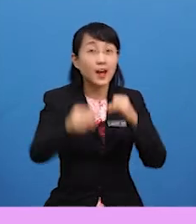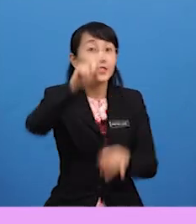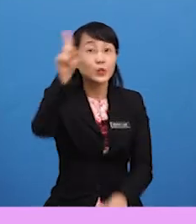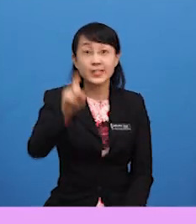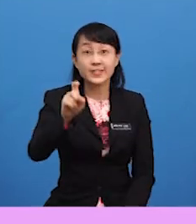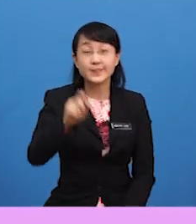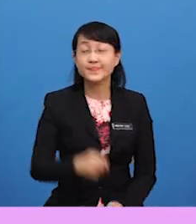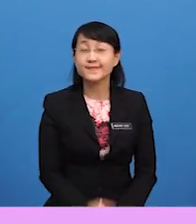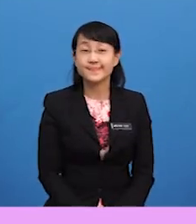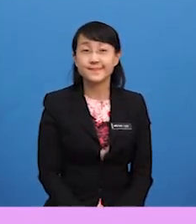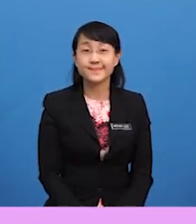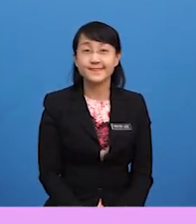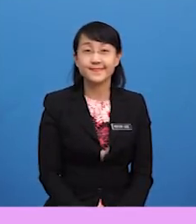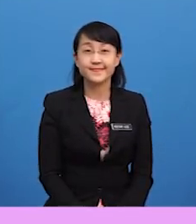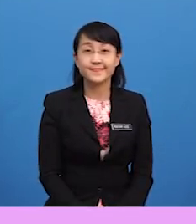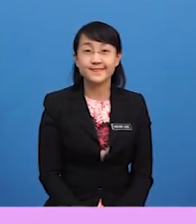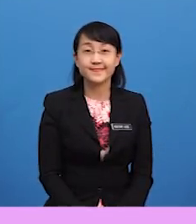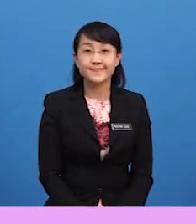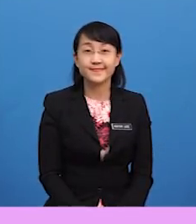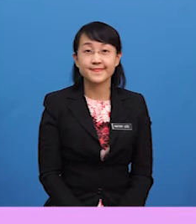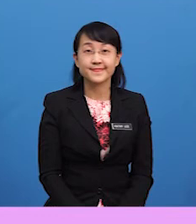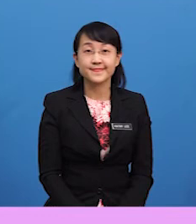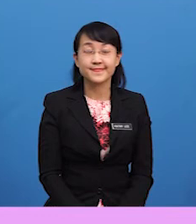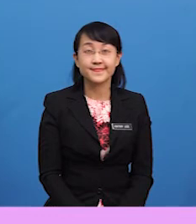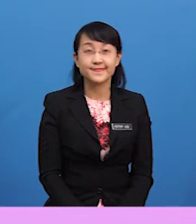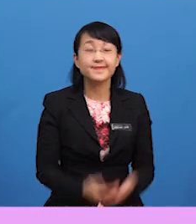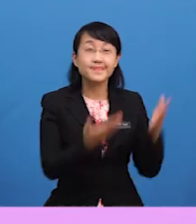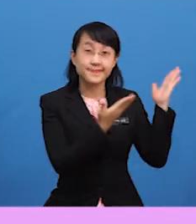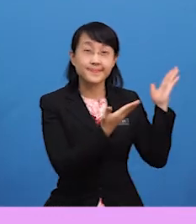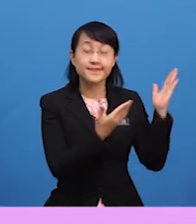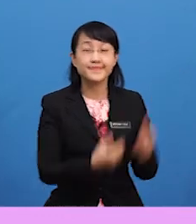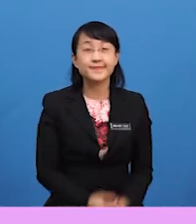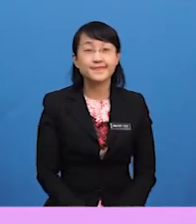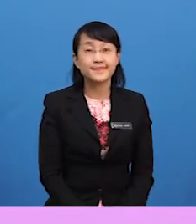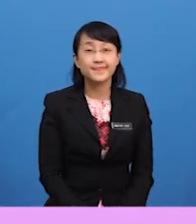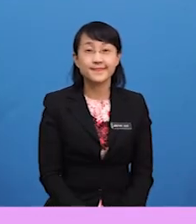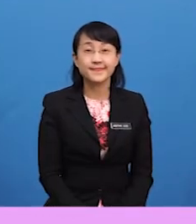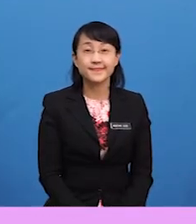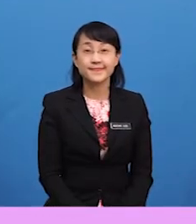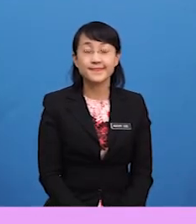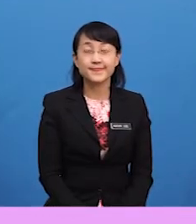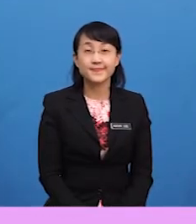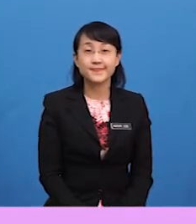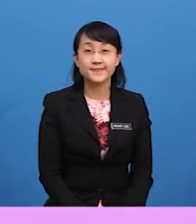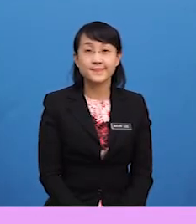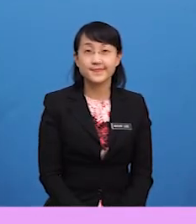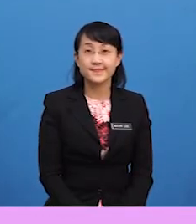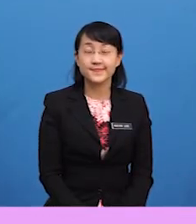of the day. Question 5. Greg enjoys jogging while Anna enjoys